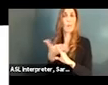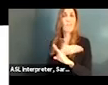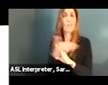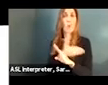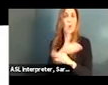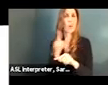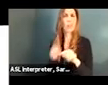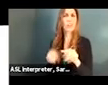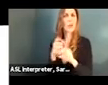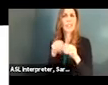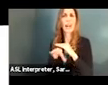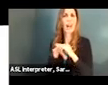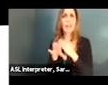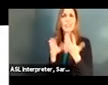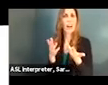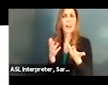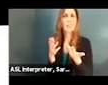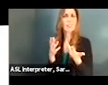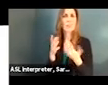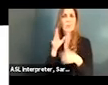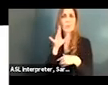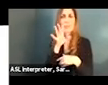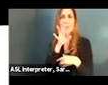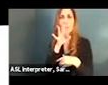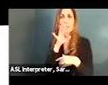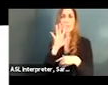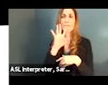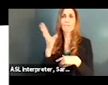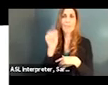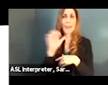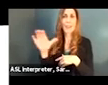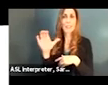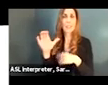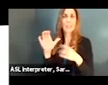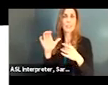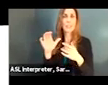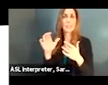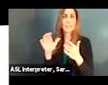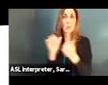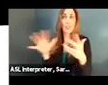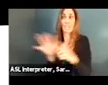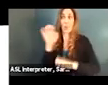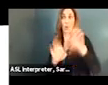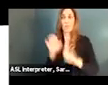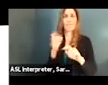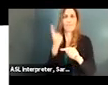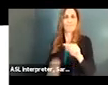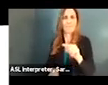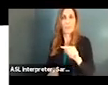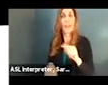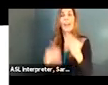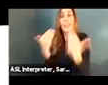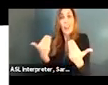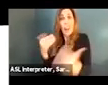get access to speech generating AAC without an assessment. And now, frankly, you